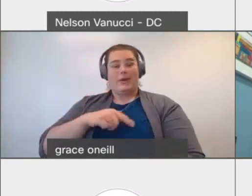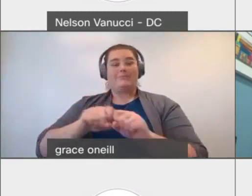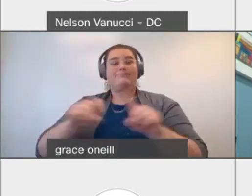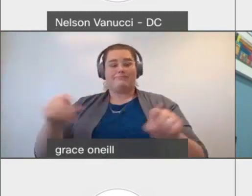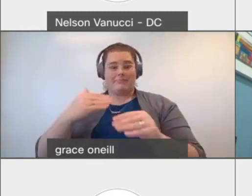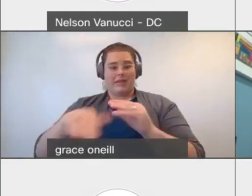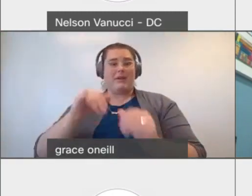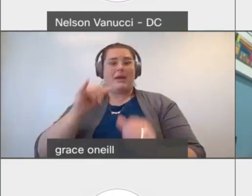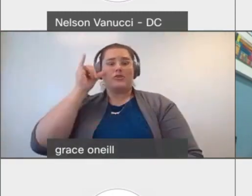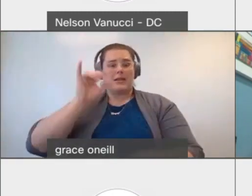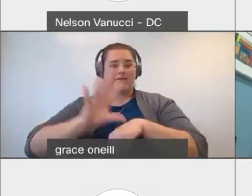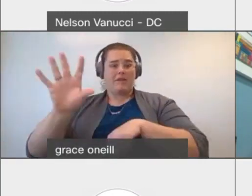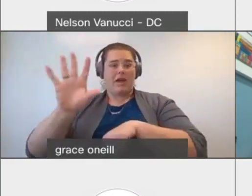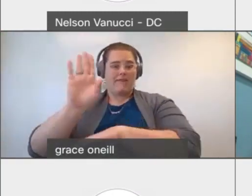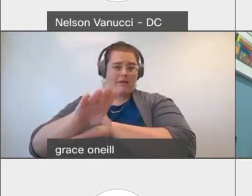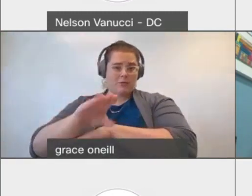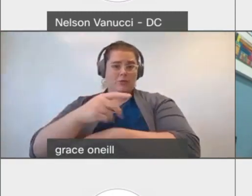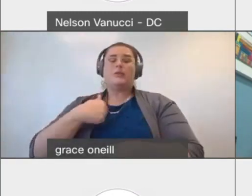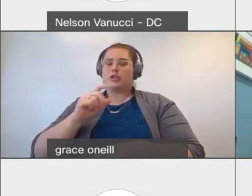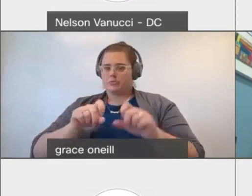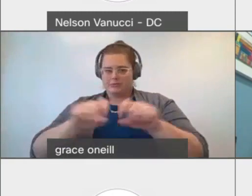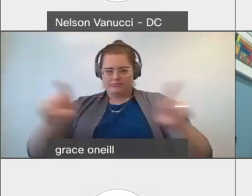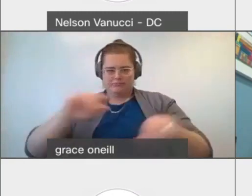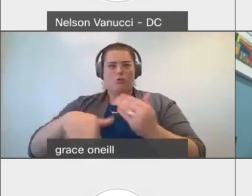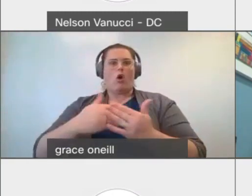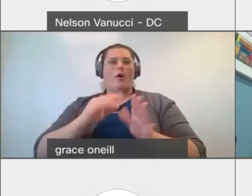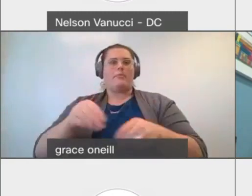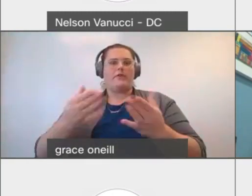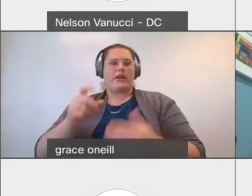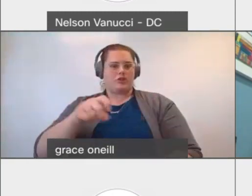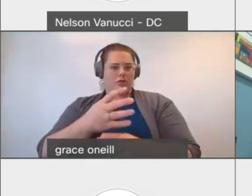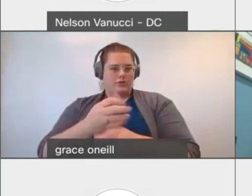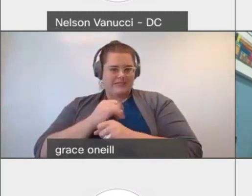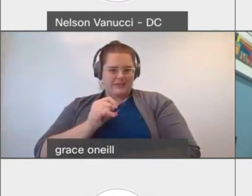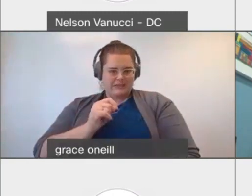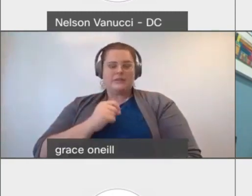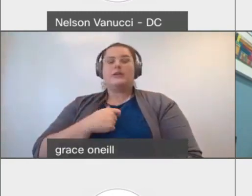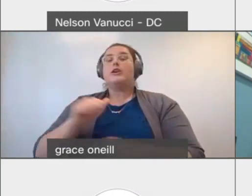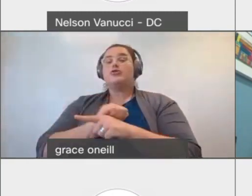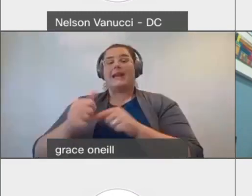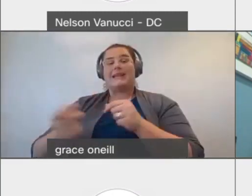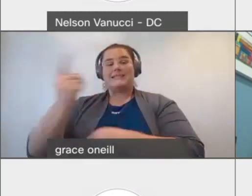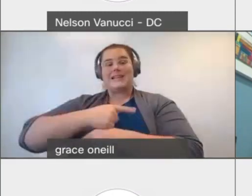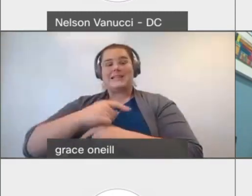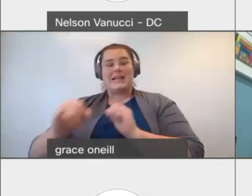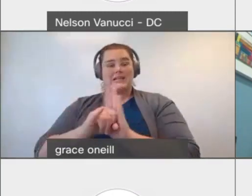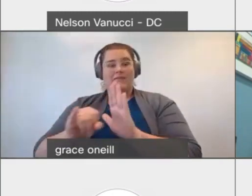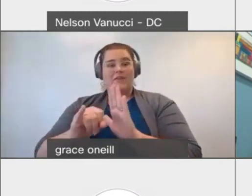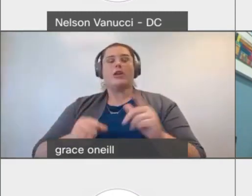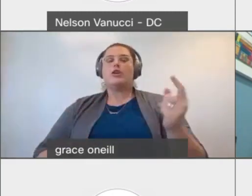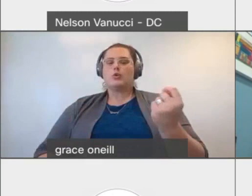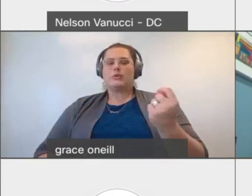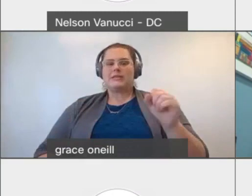5 p.m. It should have went to all providers in our network. The training dates have been identified as Tuesday, September